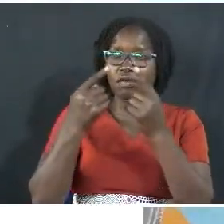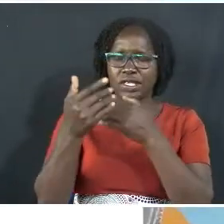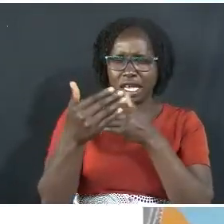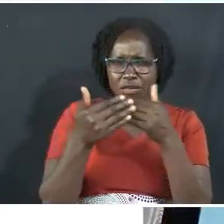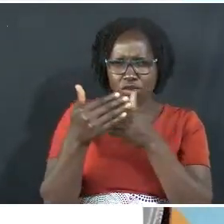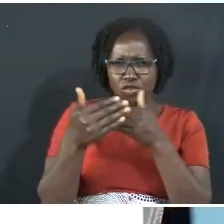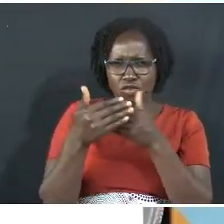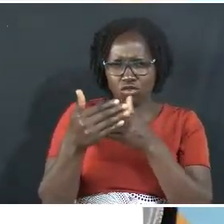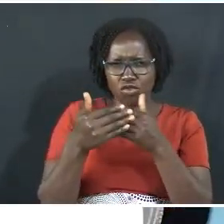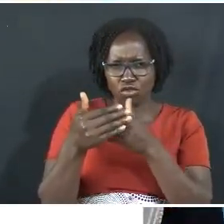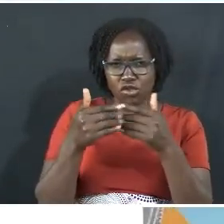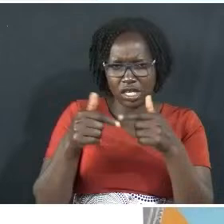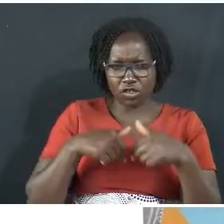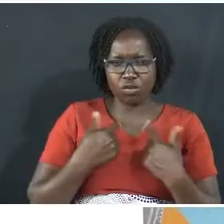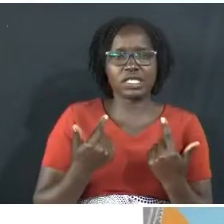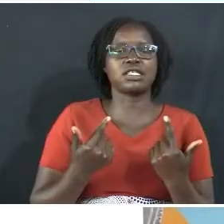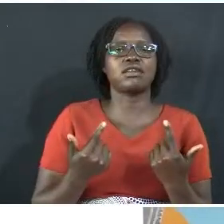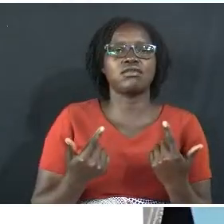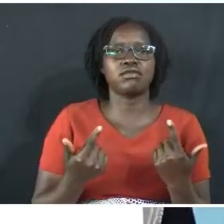you closer unto myself.